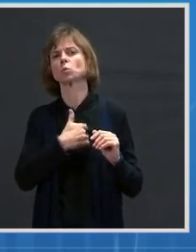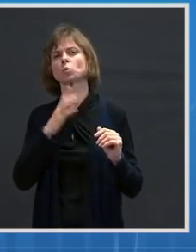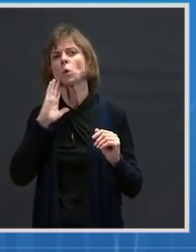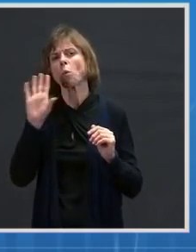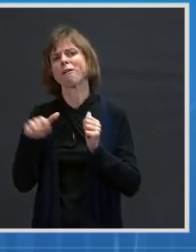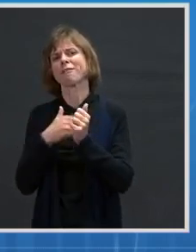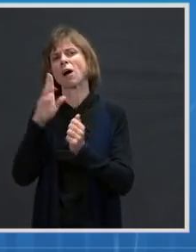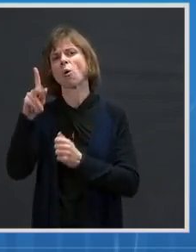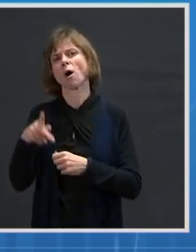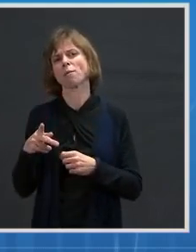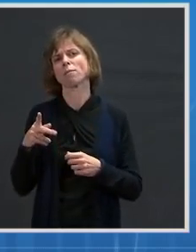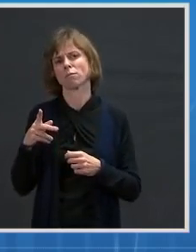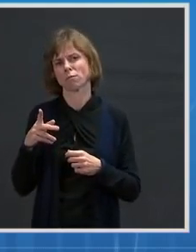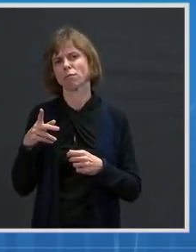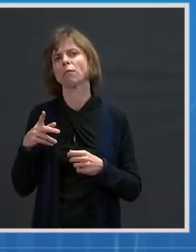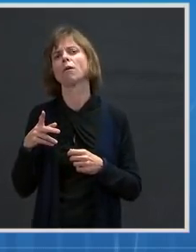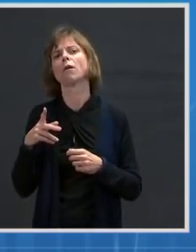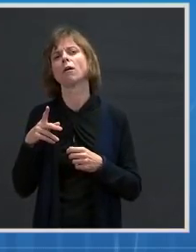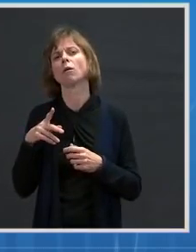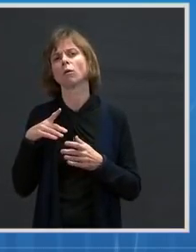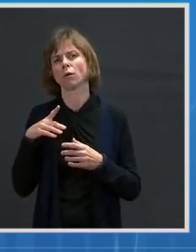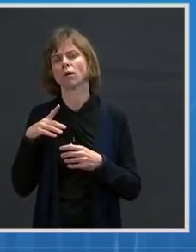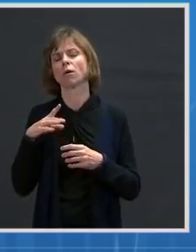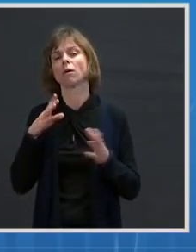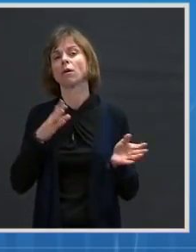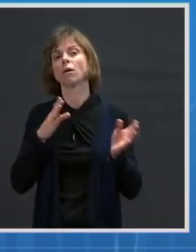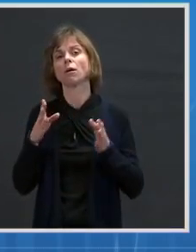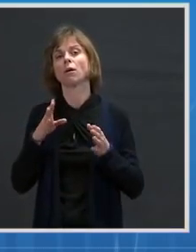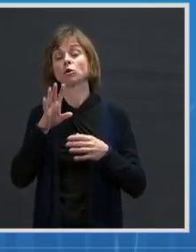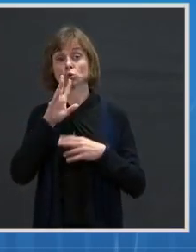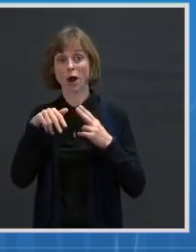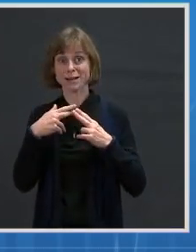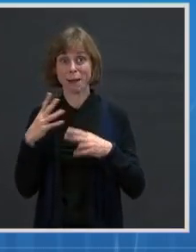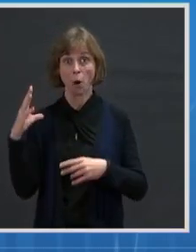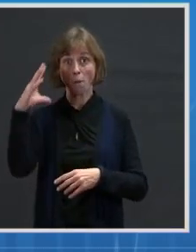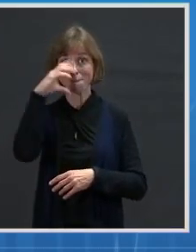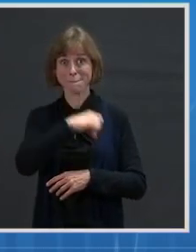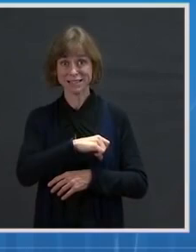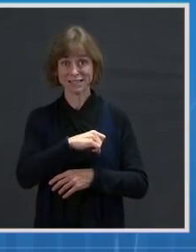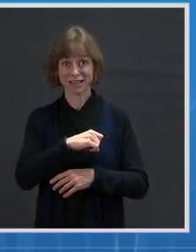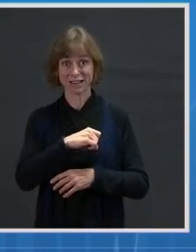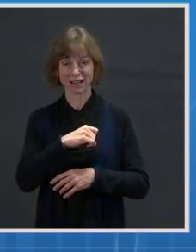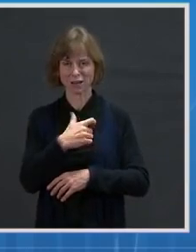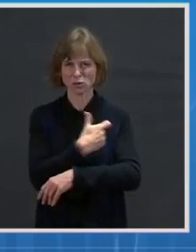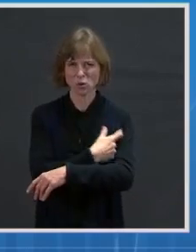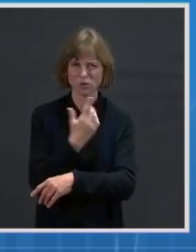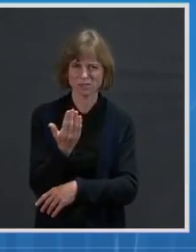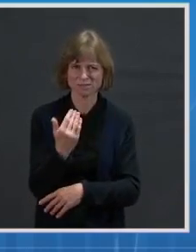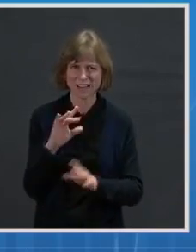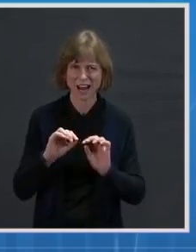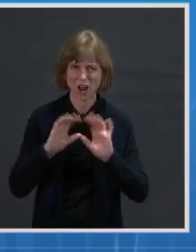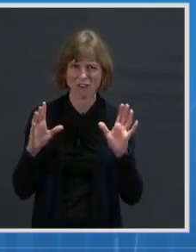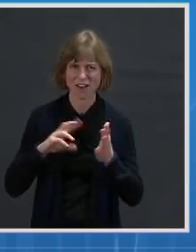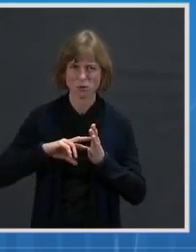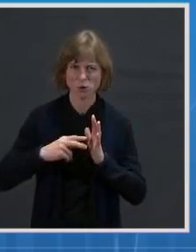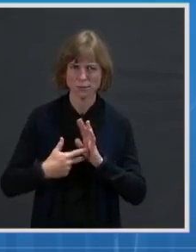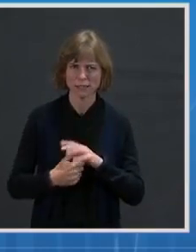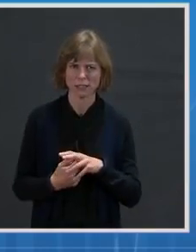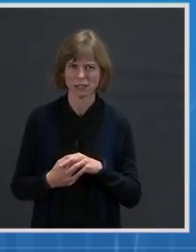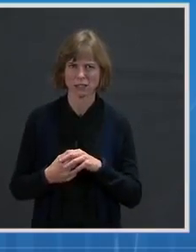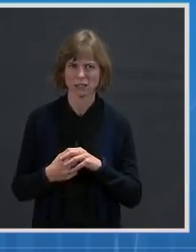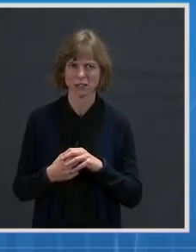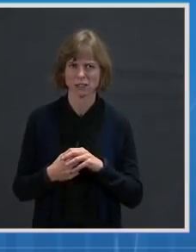and answer those questions. When you say missing doses, can you clarify what you're referring to, please?